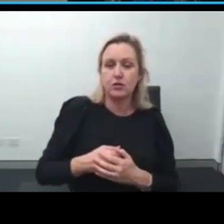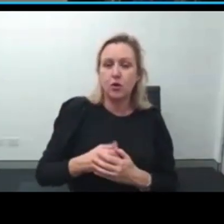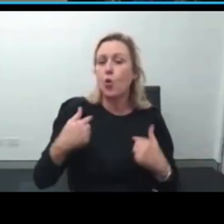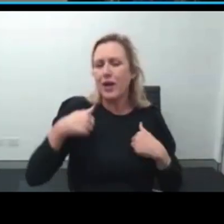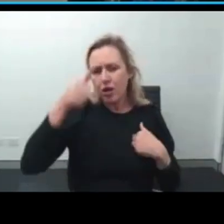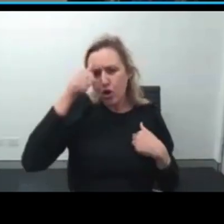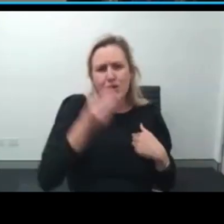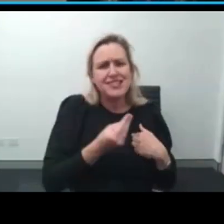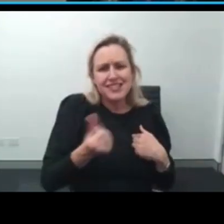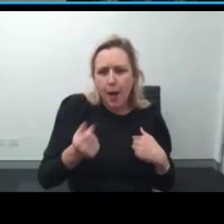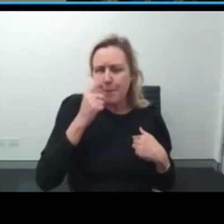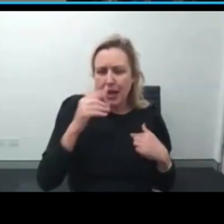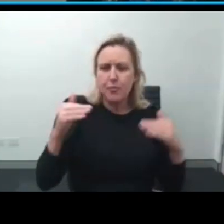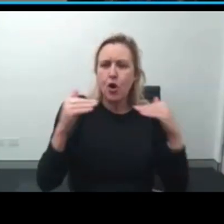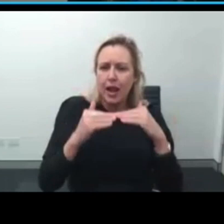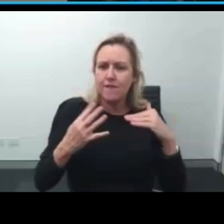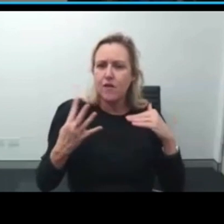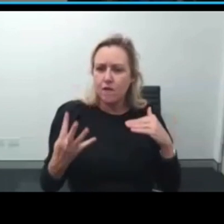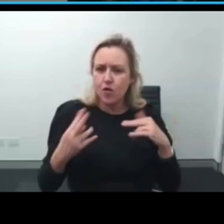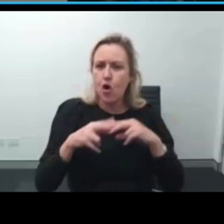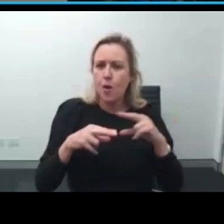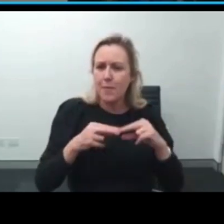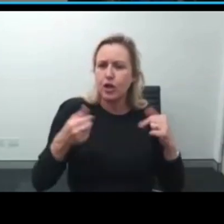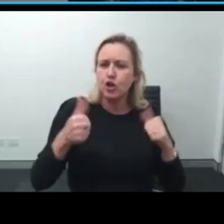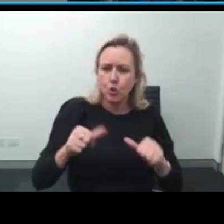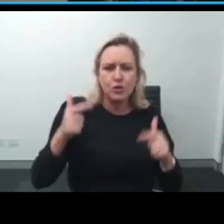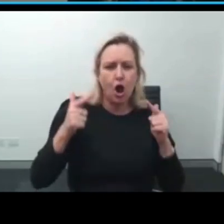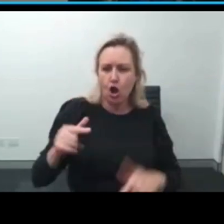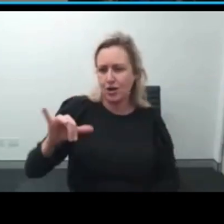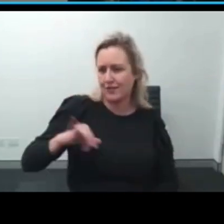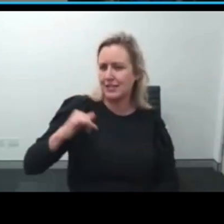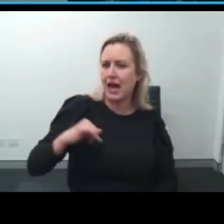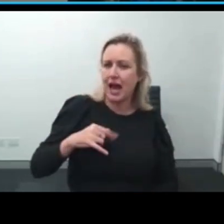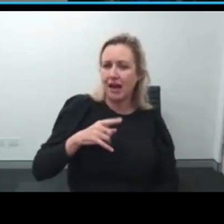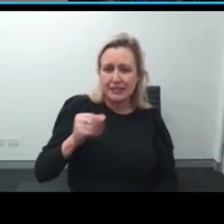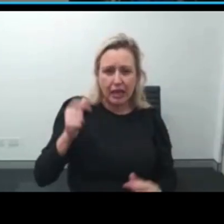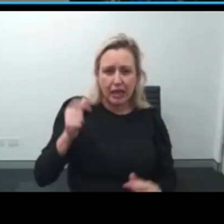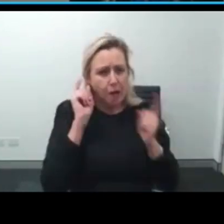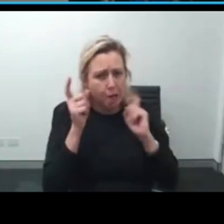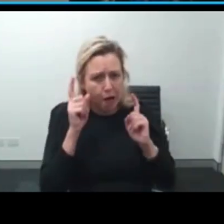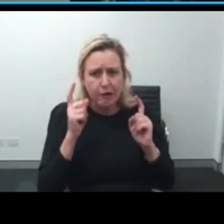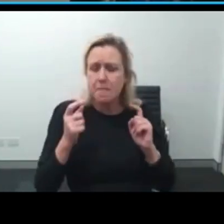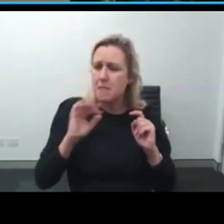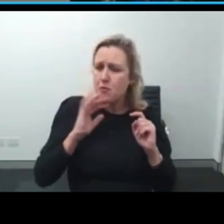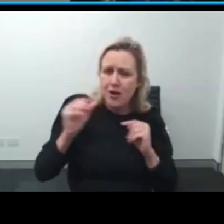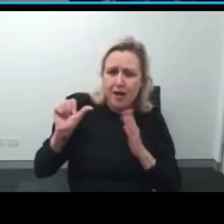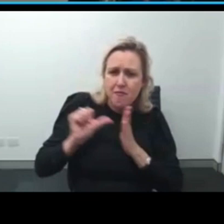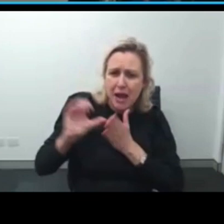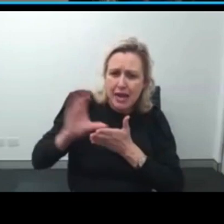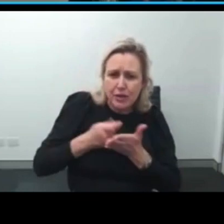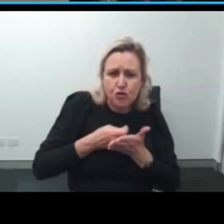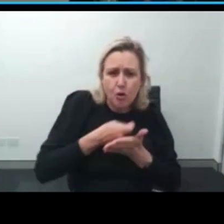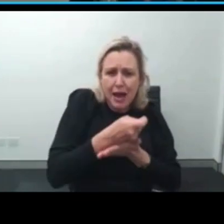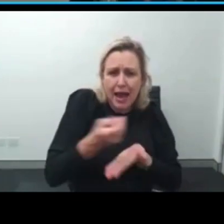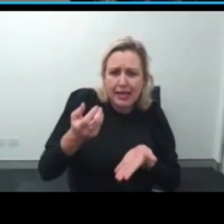percentage of people on level 4 packages who use lots of labour services who are a bit worried about not having enough funding in their package.